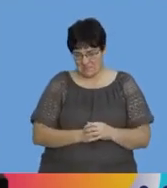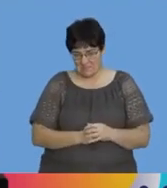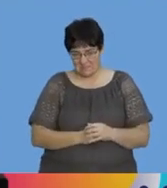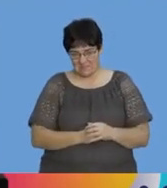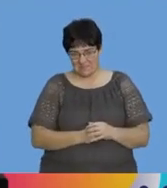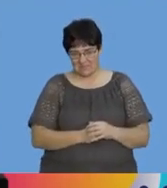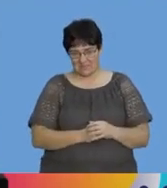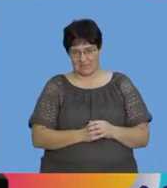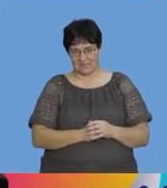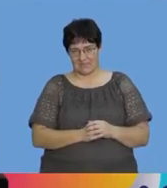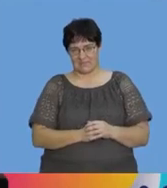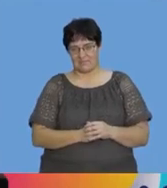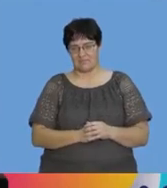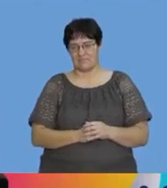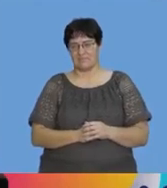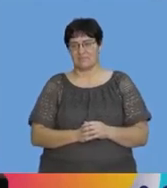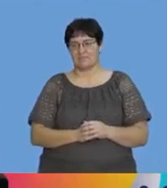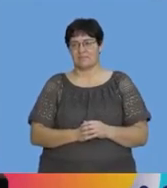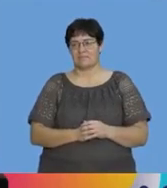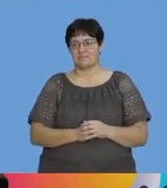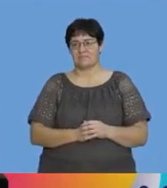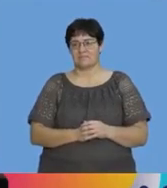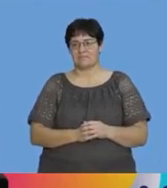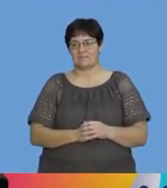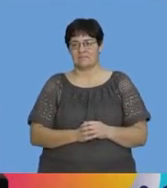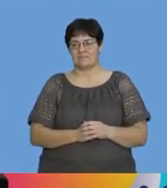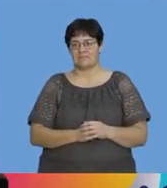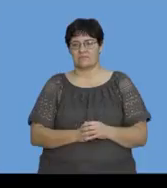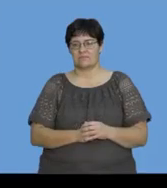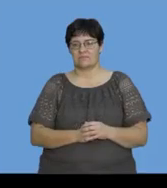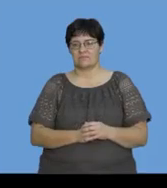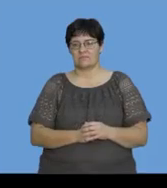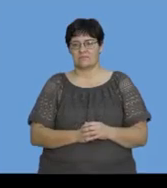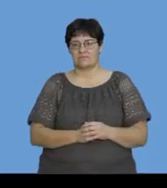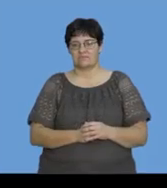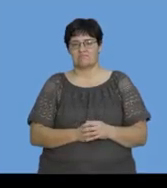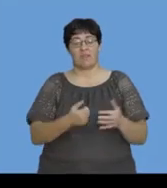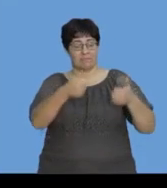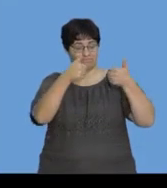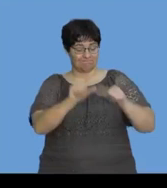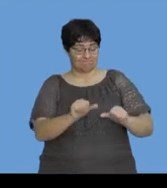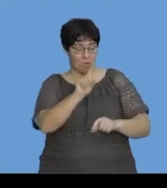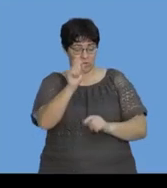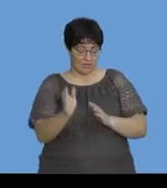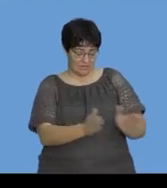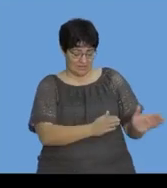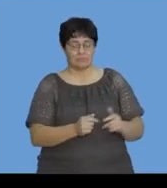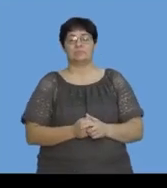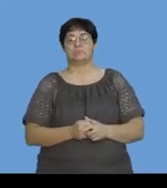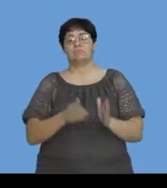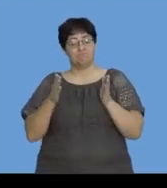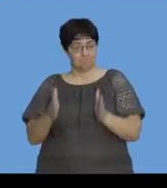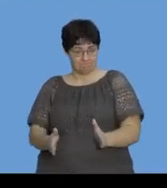questions you should have been able, right, to answer quite easily. Okay, guys, we're going to go on to a